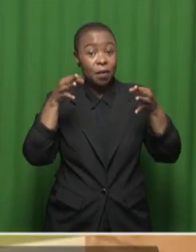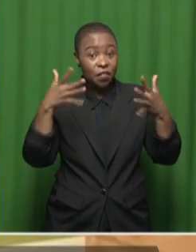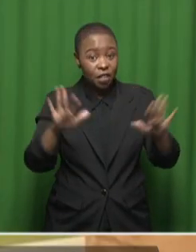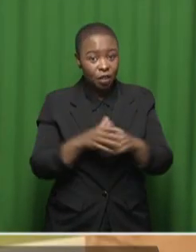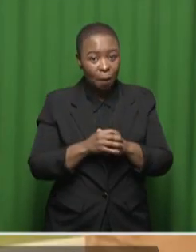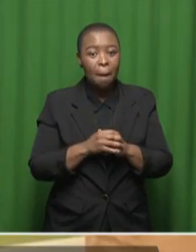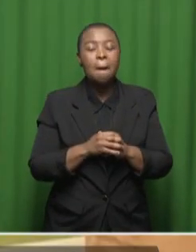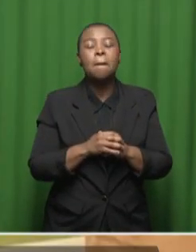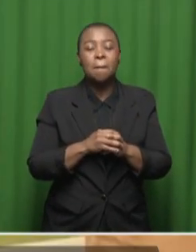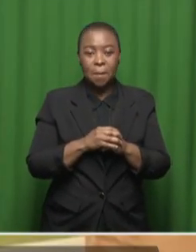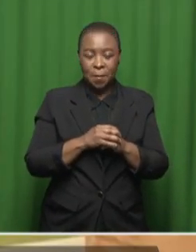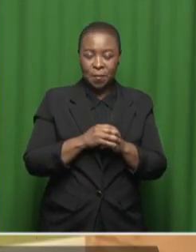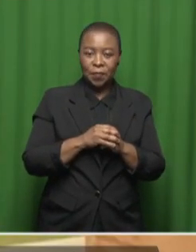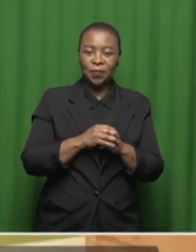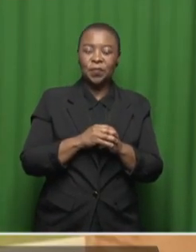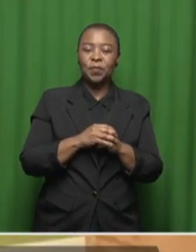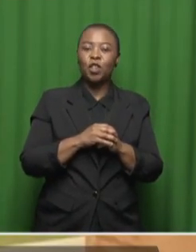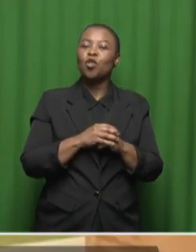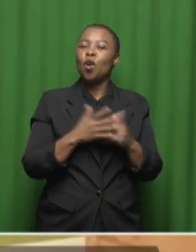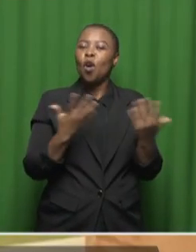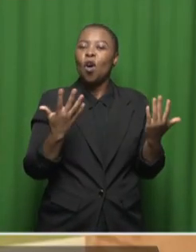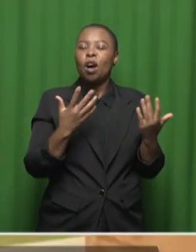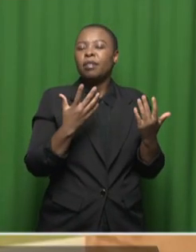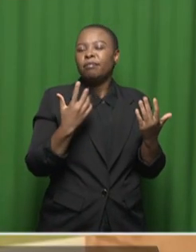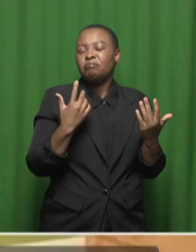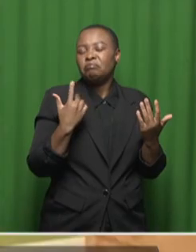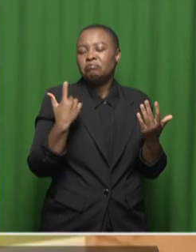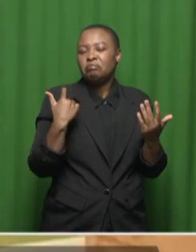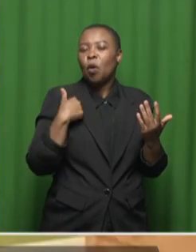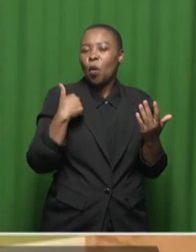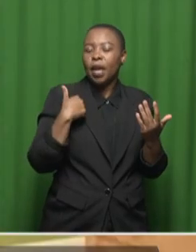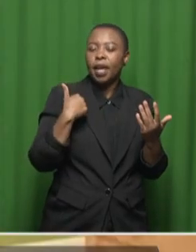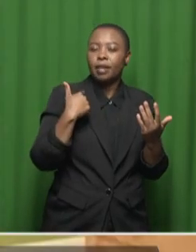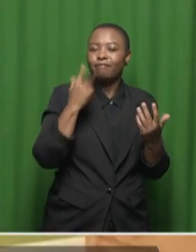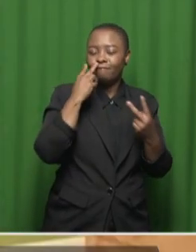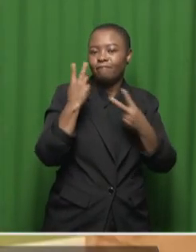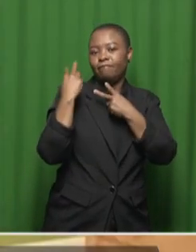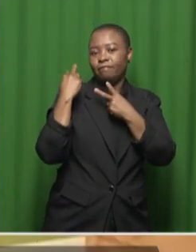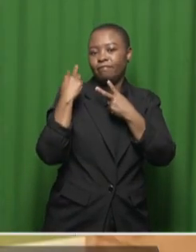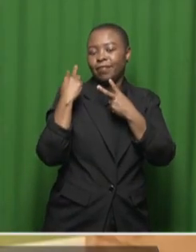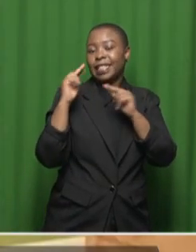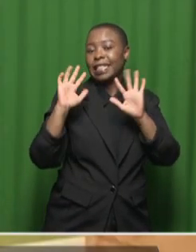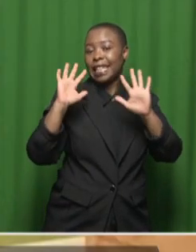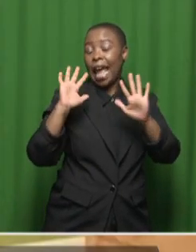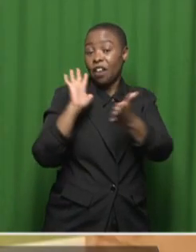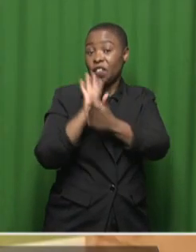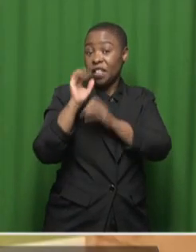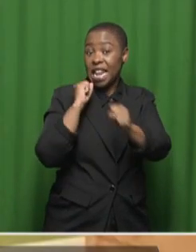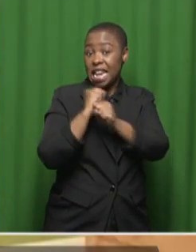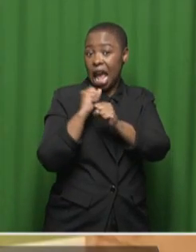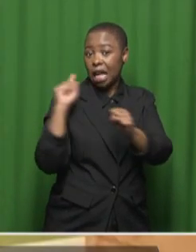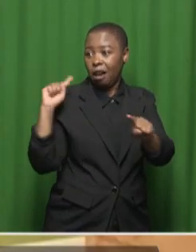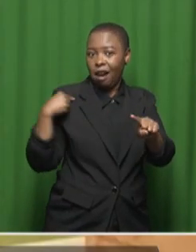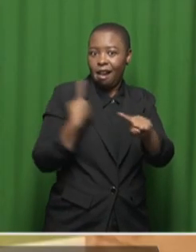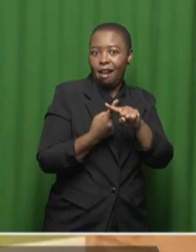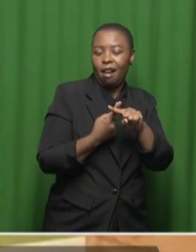had to go back, not just in the past few seasons, but look at what worked in the past 10, 15 years. And then also